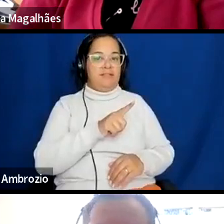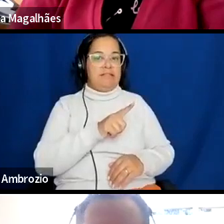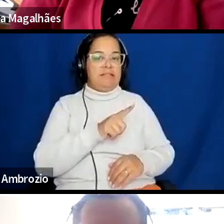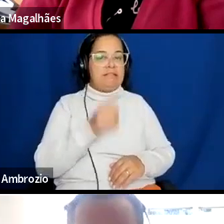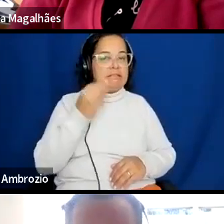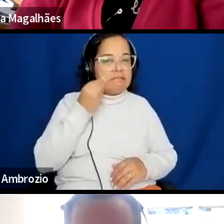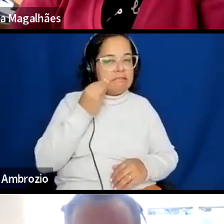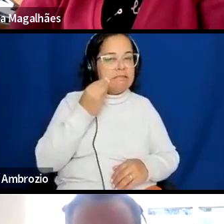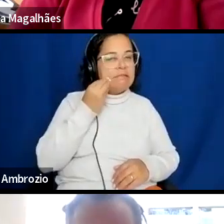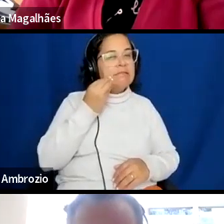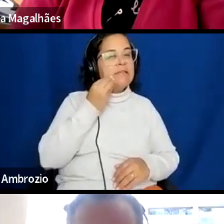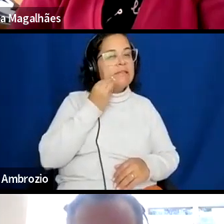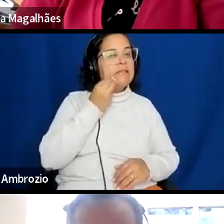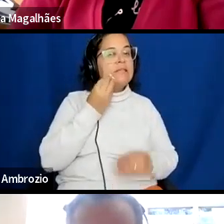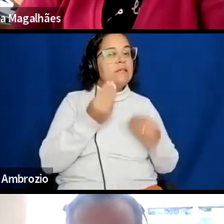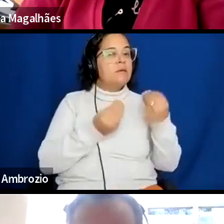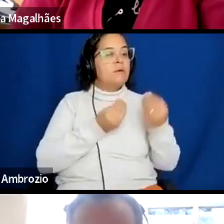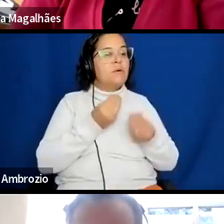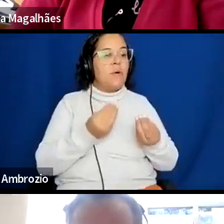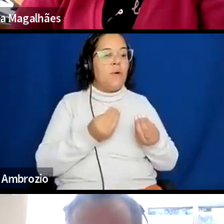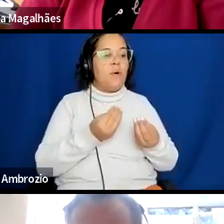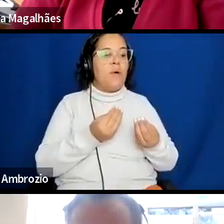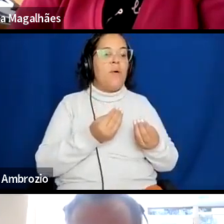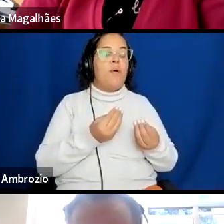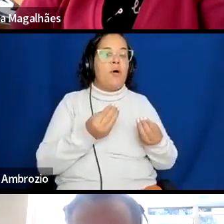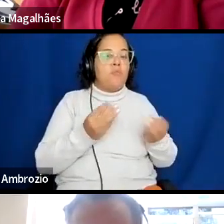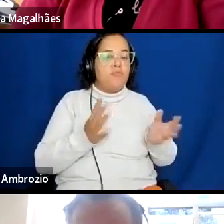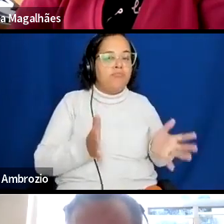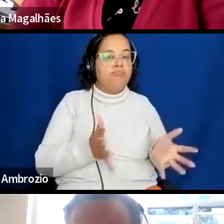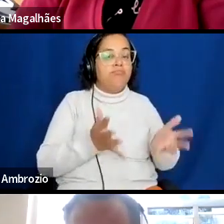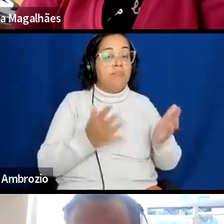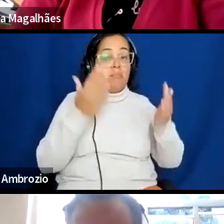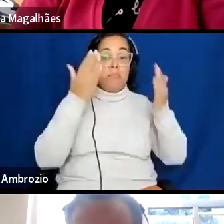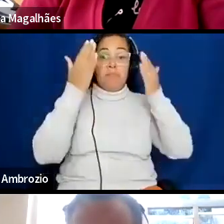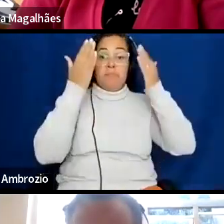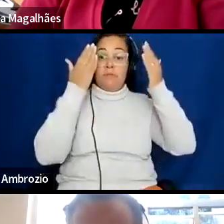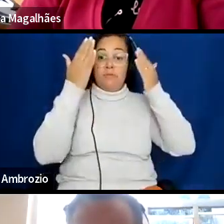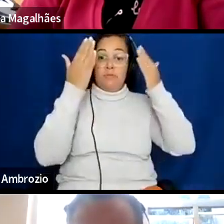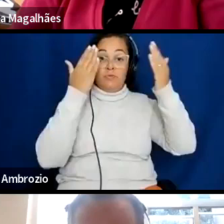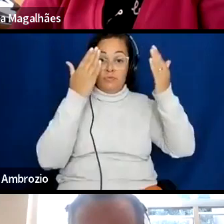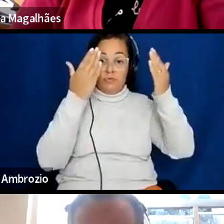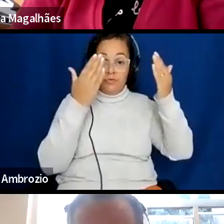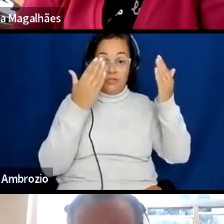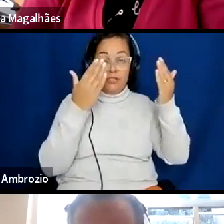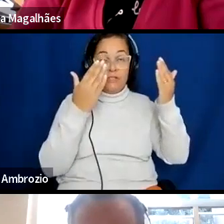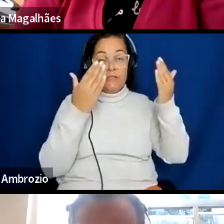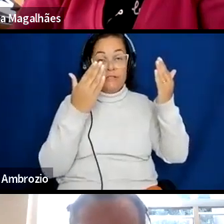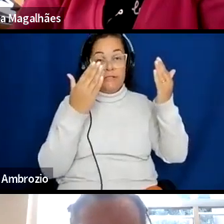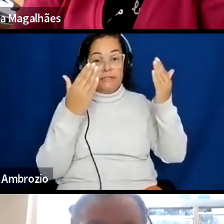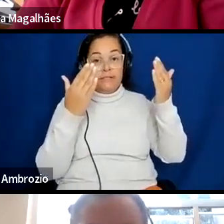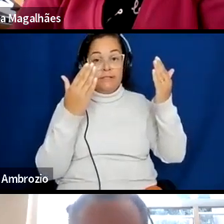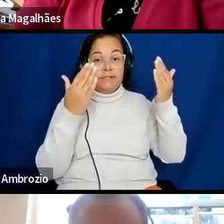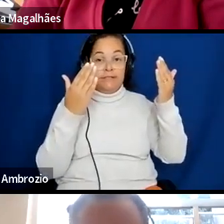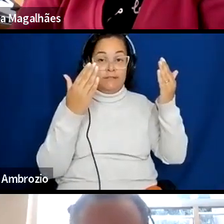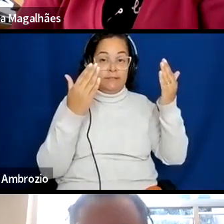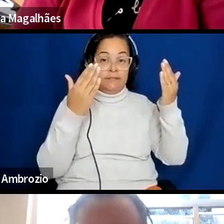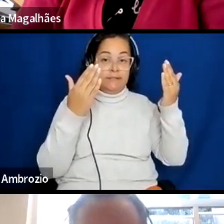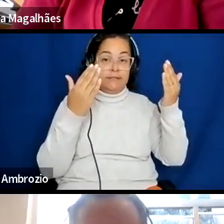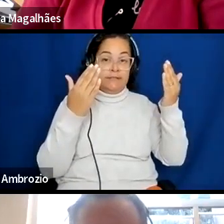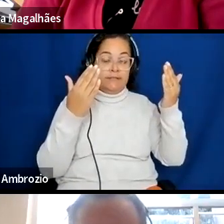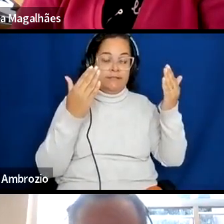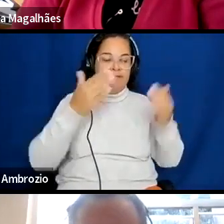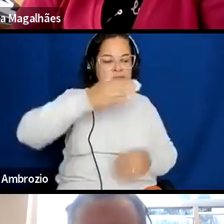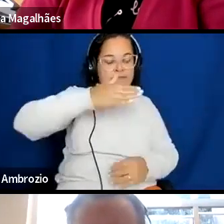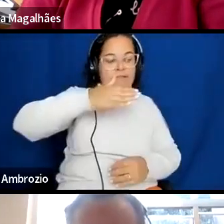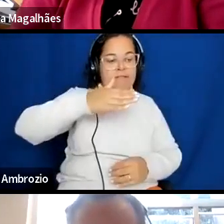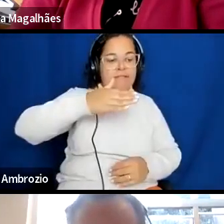to a general psychology or psychological materialism, as he called it at that point, made